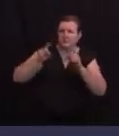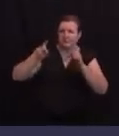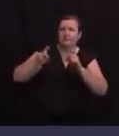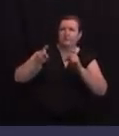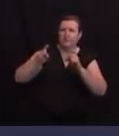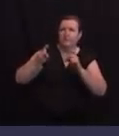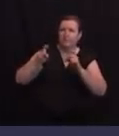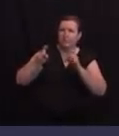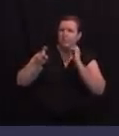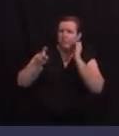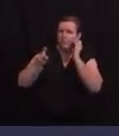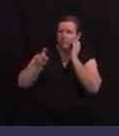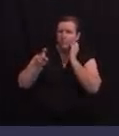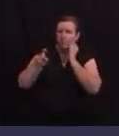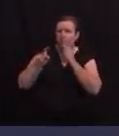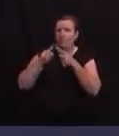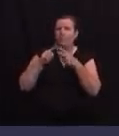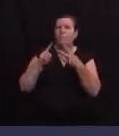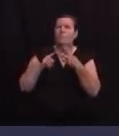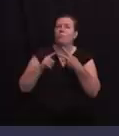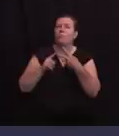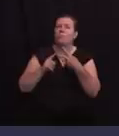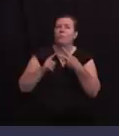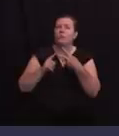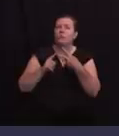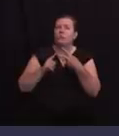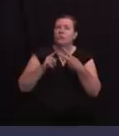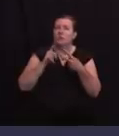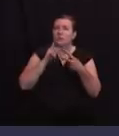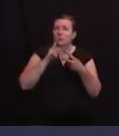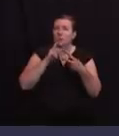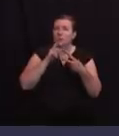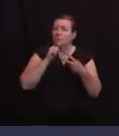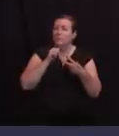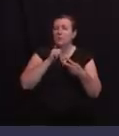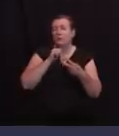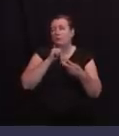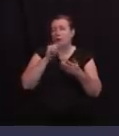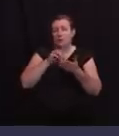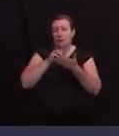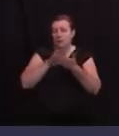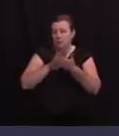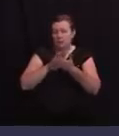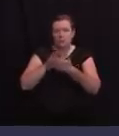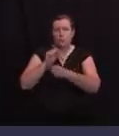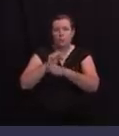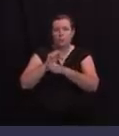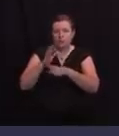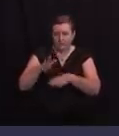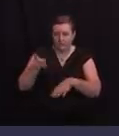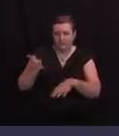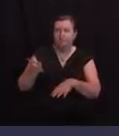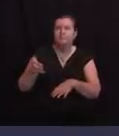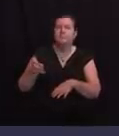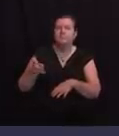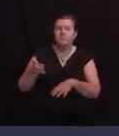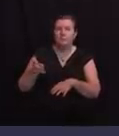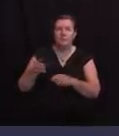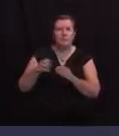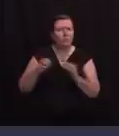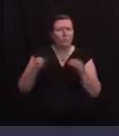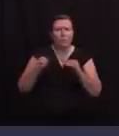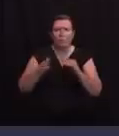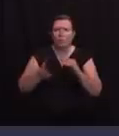Why is there no additional relief for undocumented workers in the budget bill despite a $10 million surplus? Advocates say that the